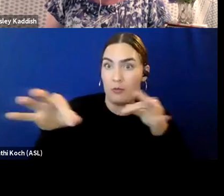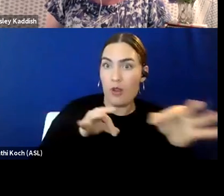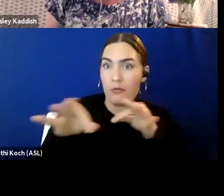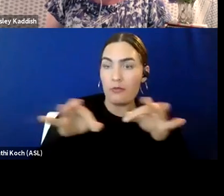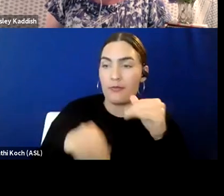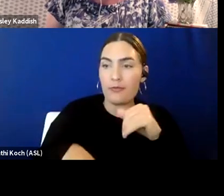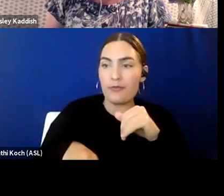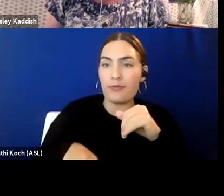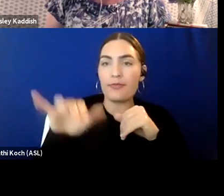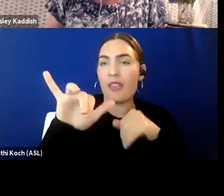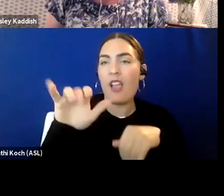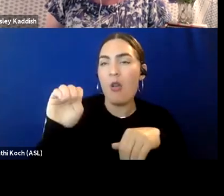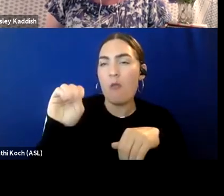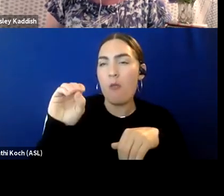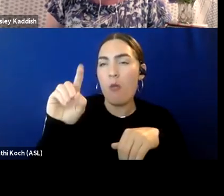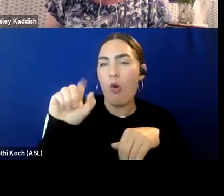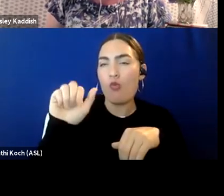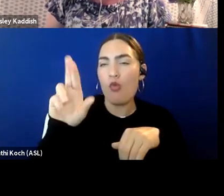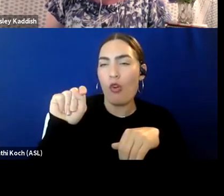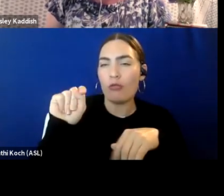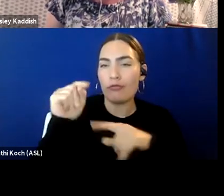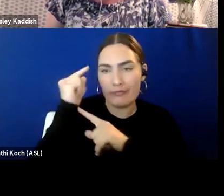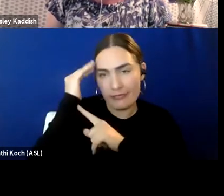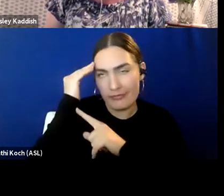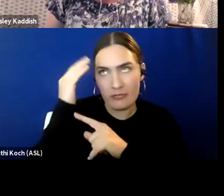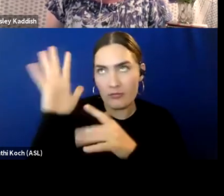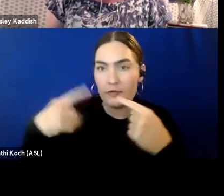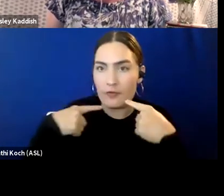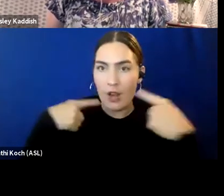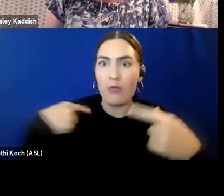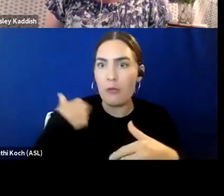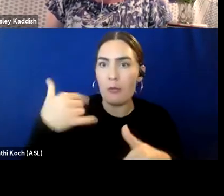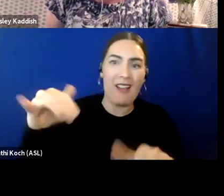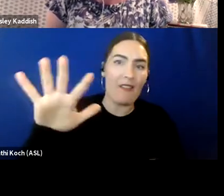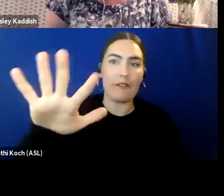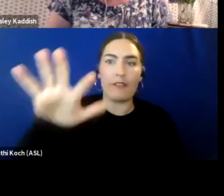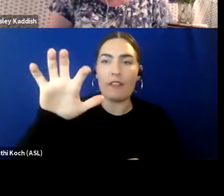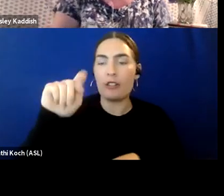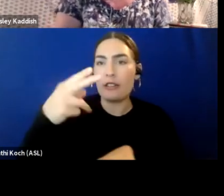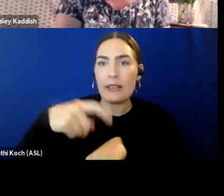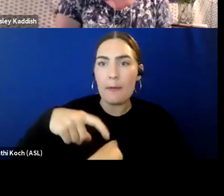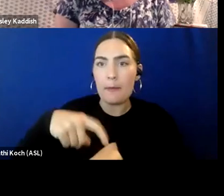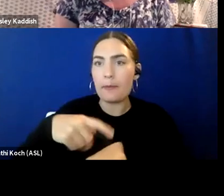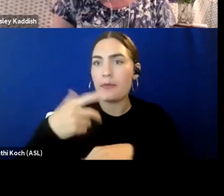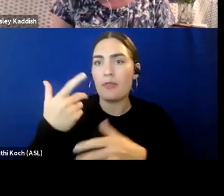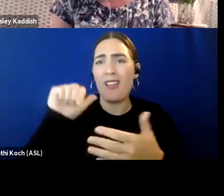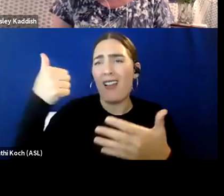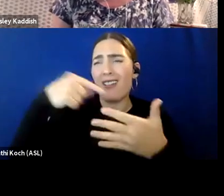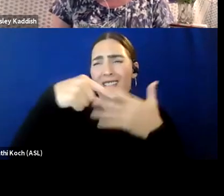play a Mozart symphony for the 500th time, when we play 10 years in the same